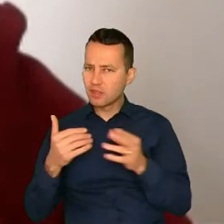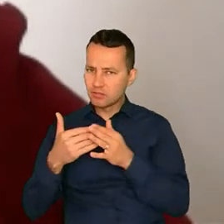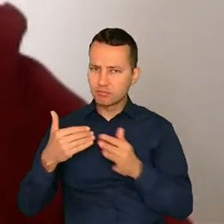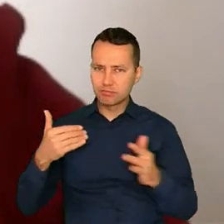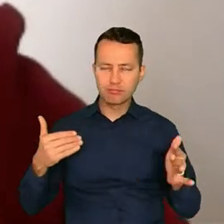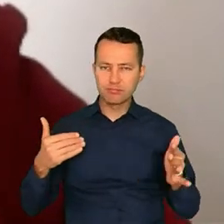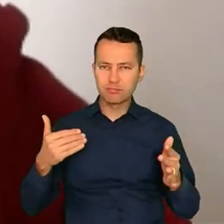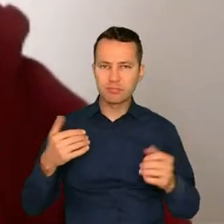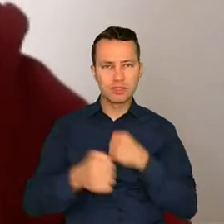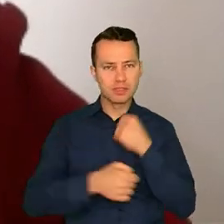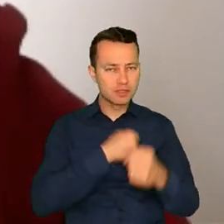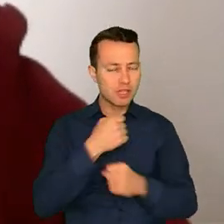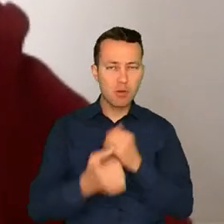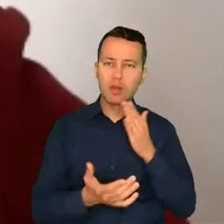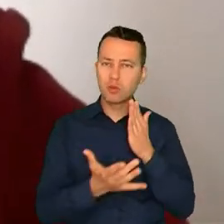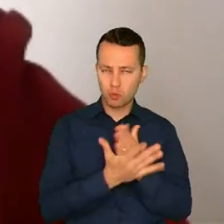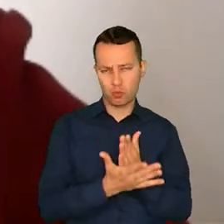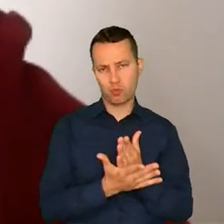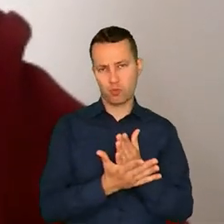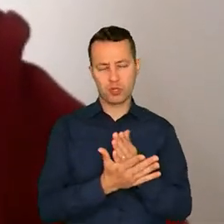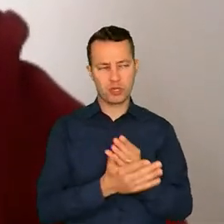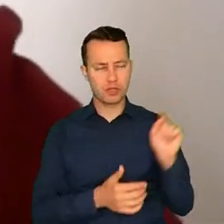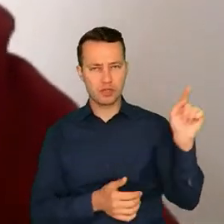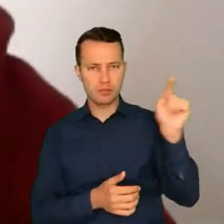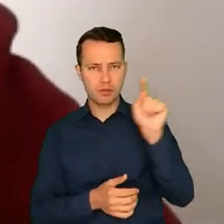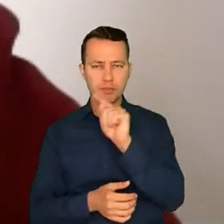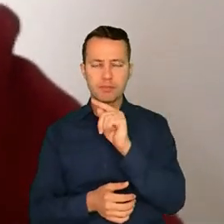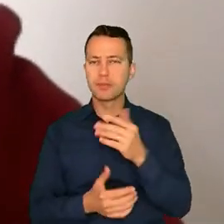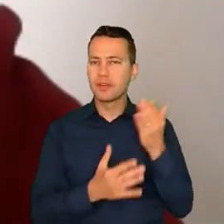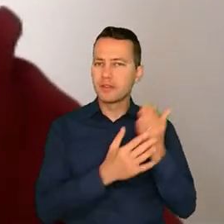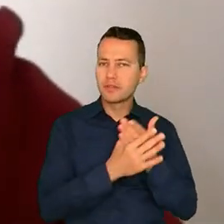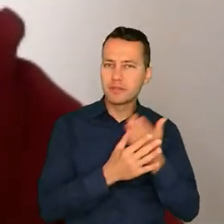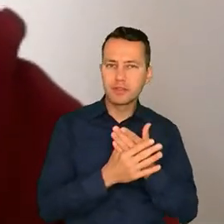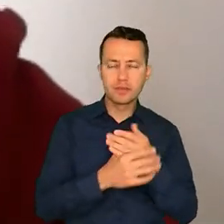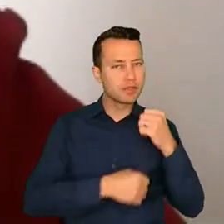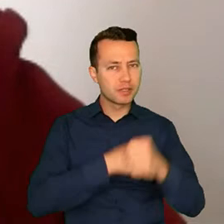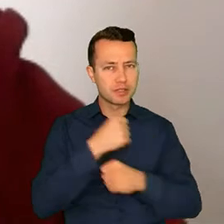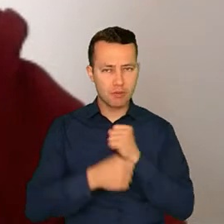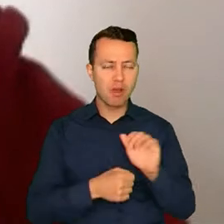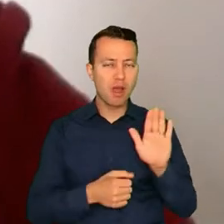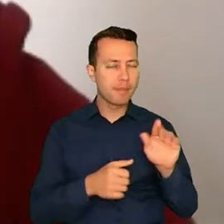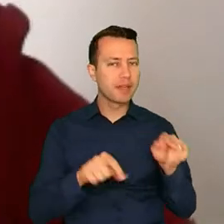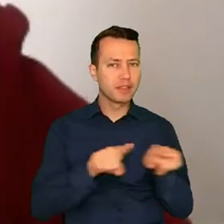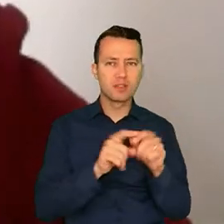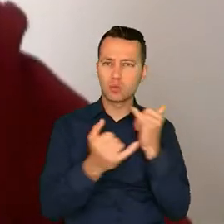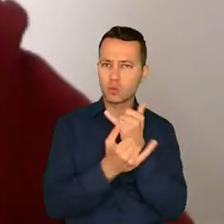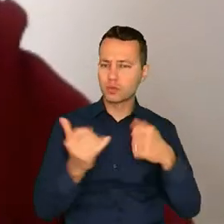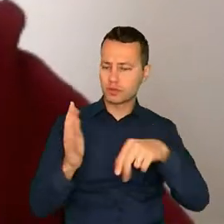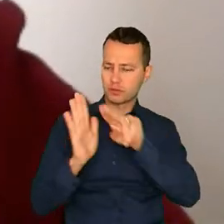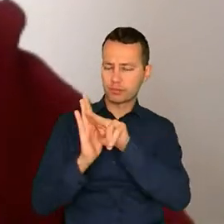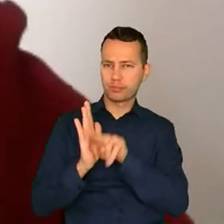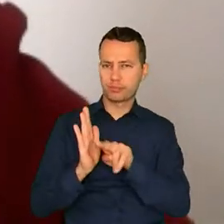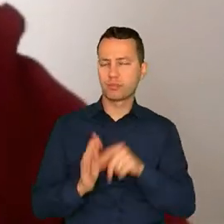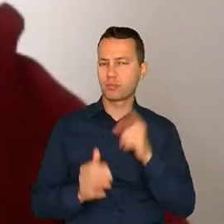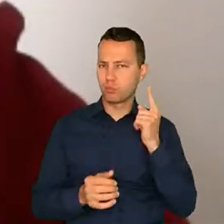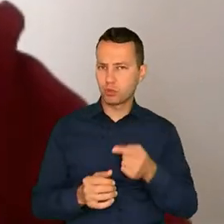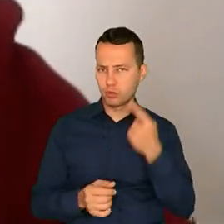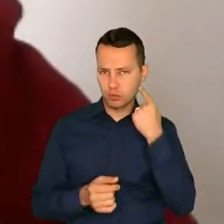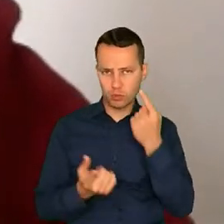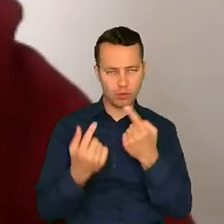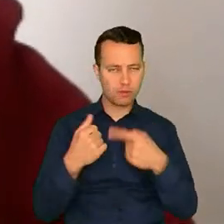integrate due diligence expectations. So it is something, that is implementable, that is meant to be